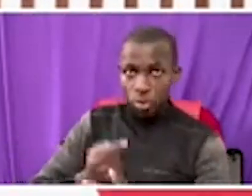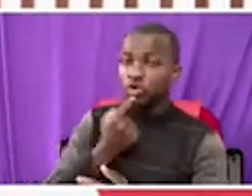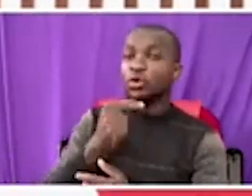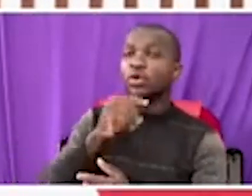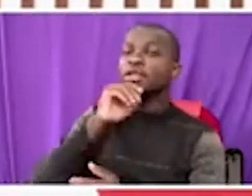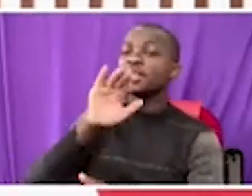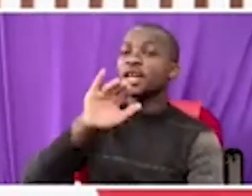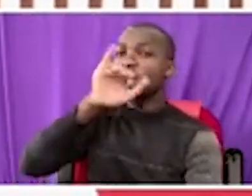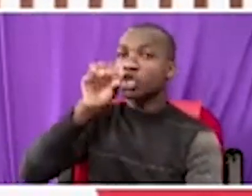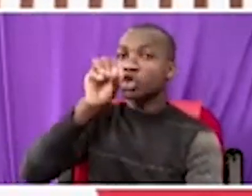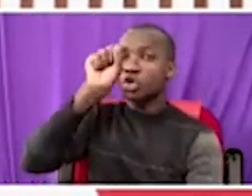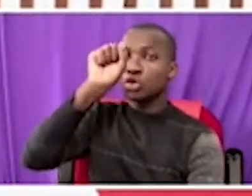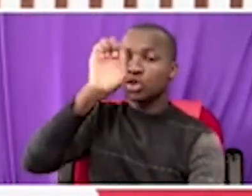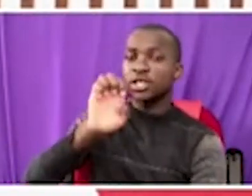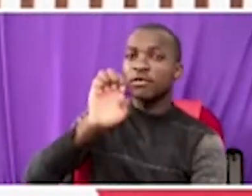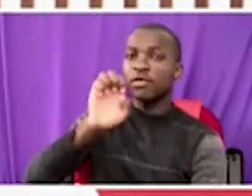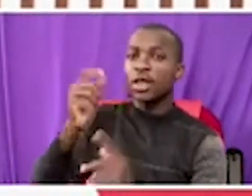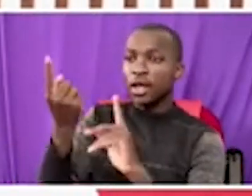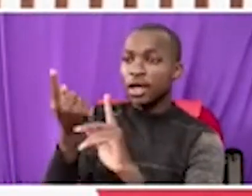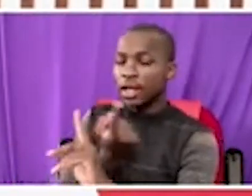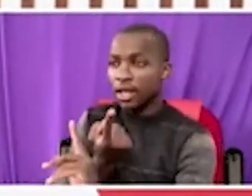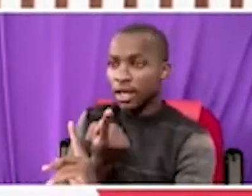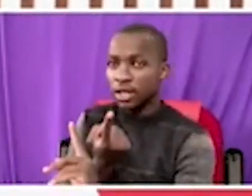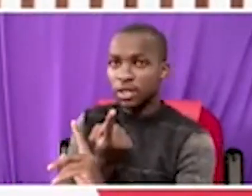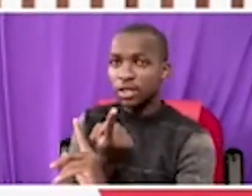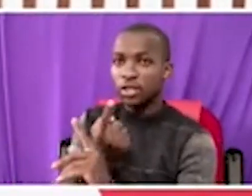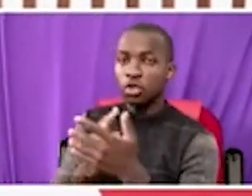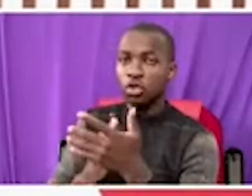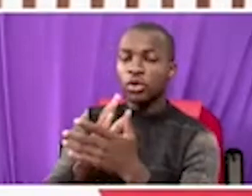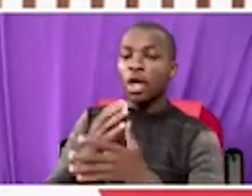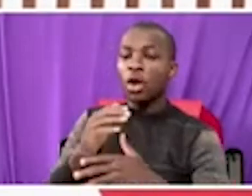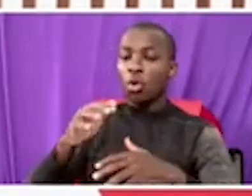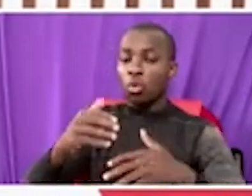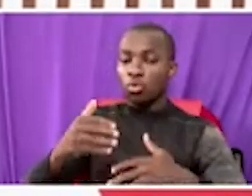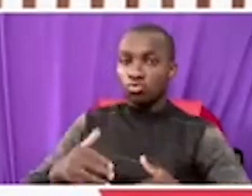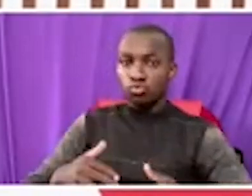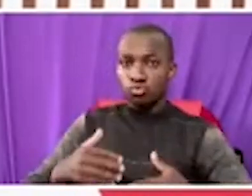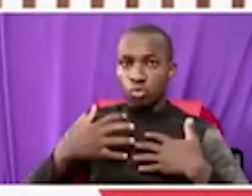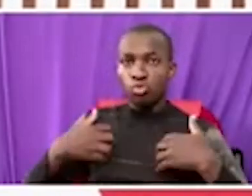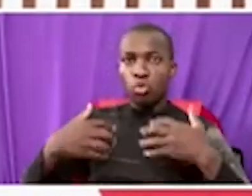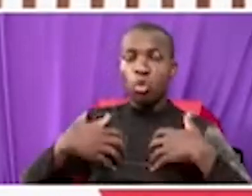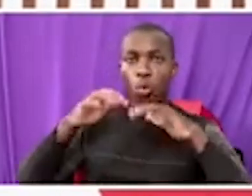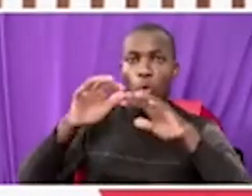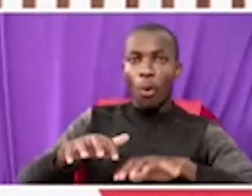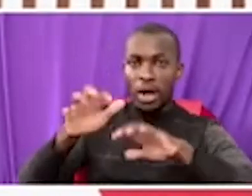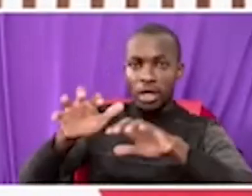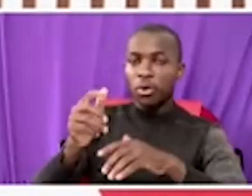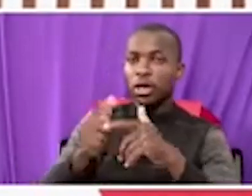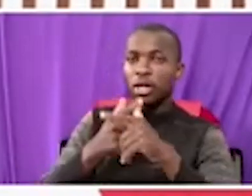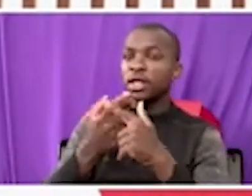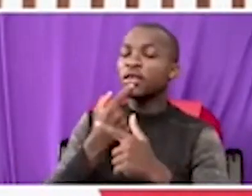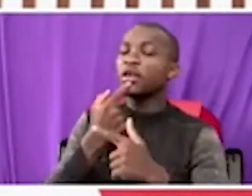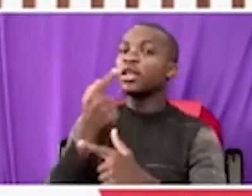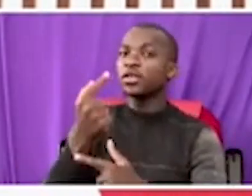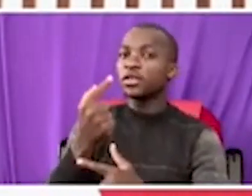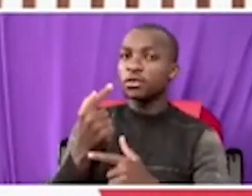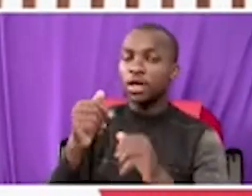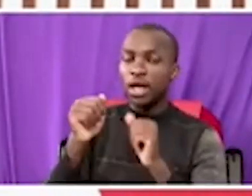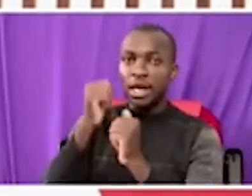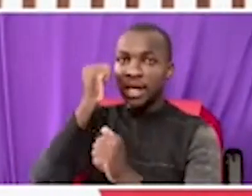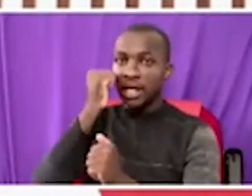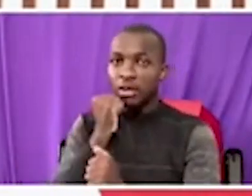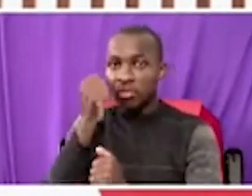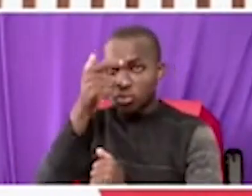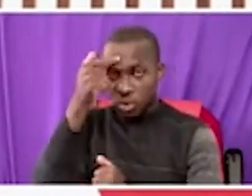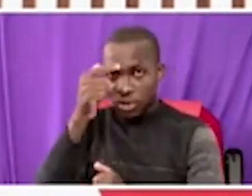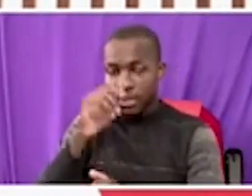had been killed and mauled by wild animals, He tore his robe in grief because his son